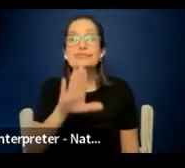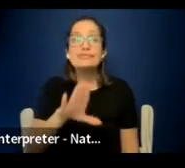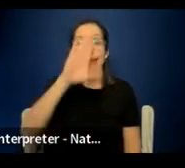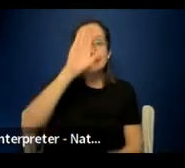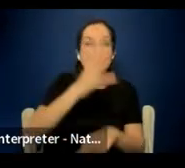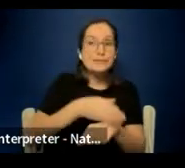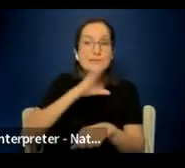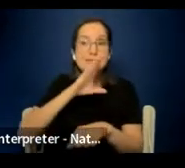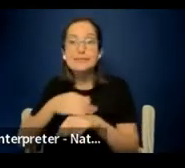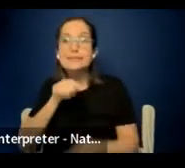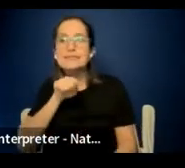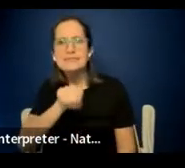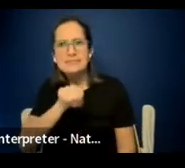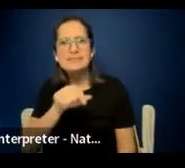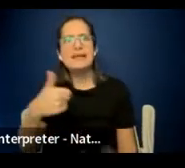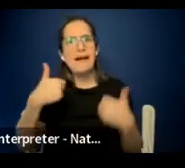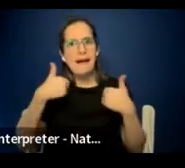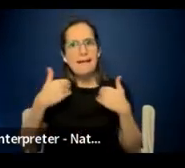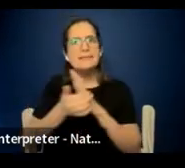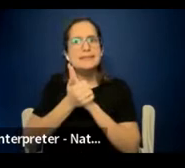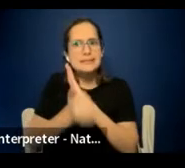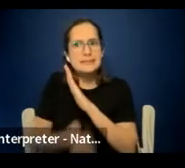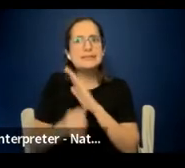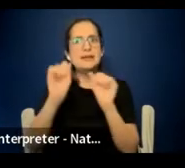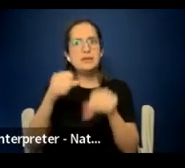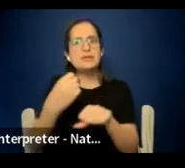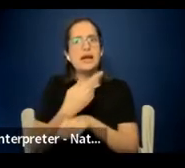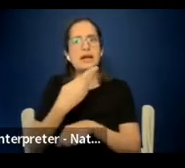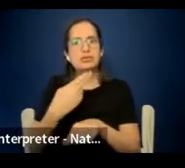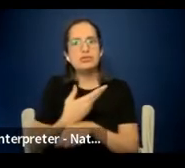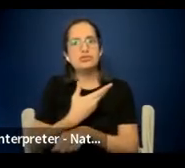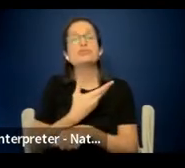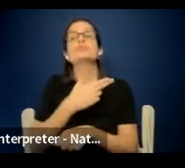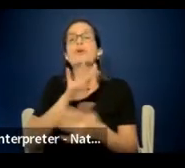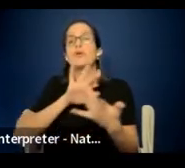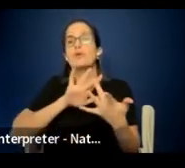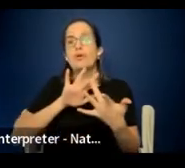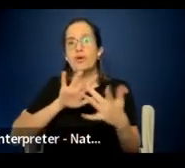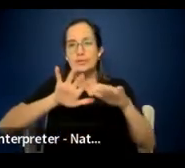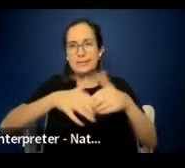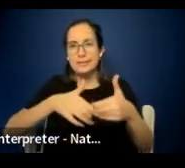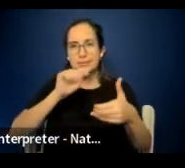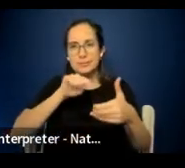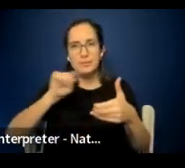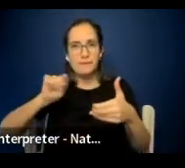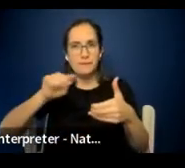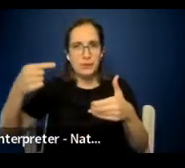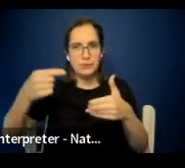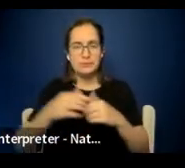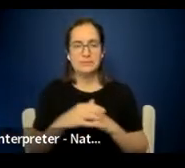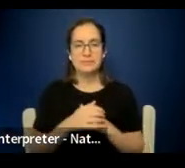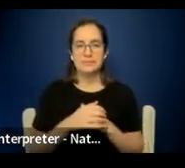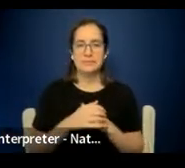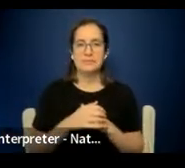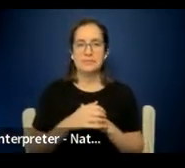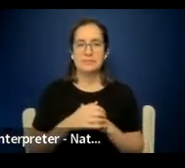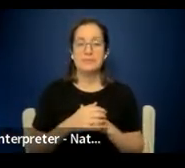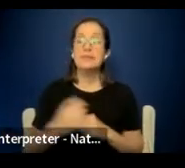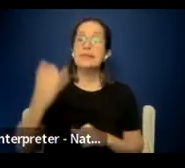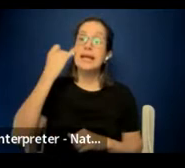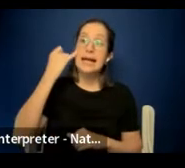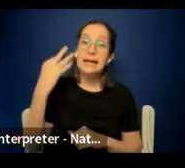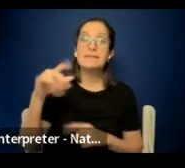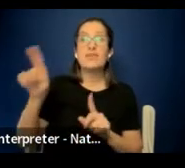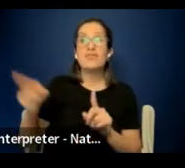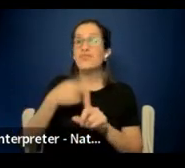connection to the organization. If you're new to skills-based volunteerism, I highly recommend that you start small, that you